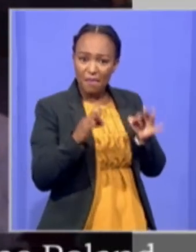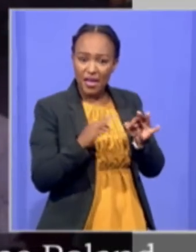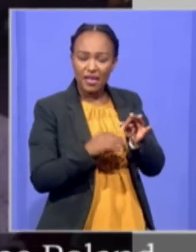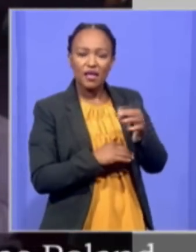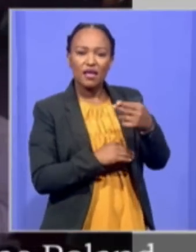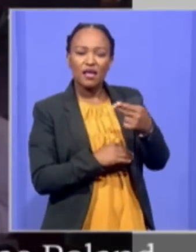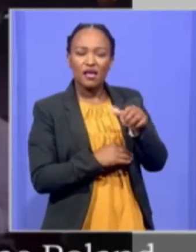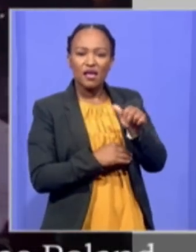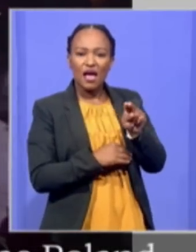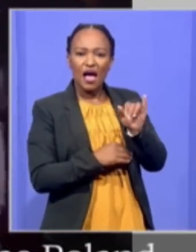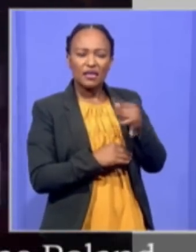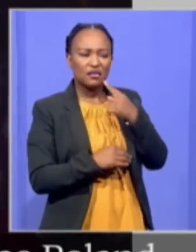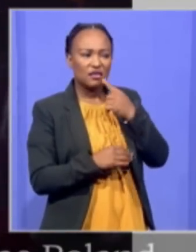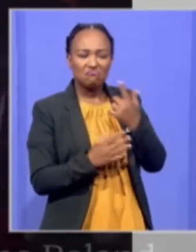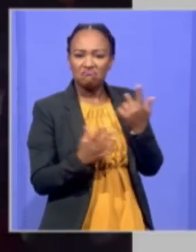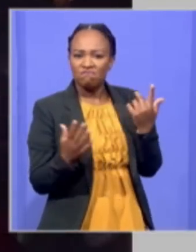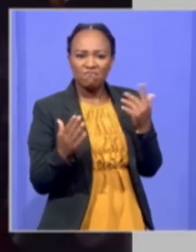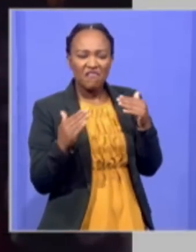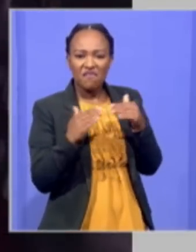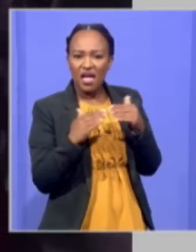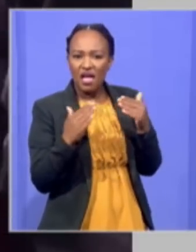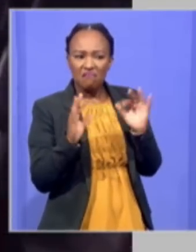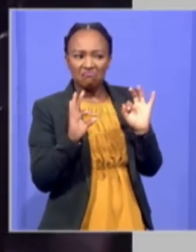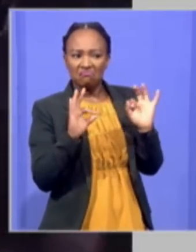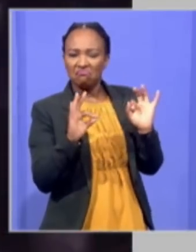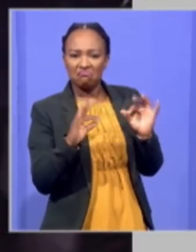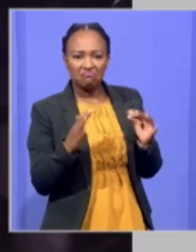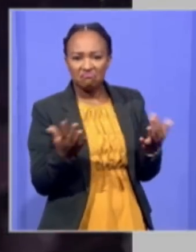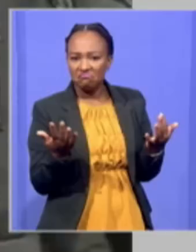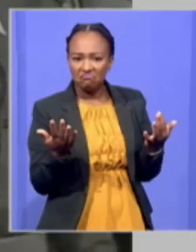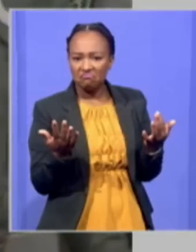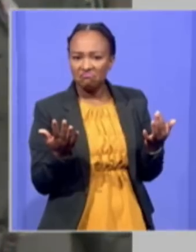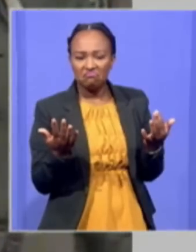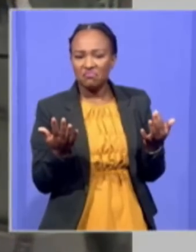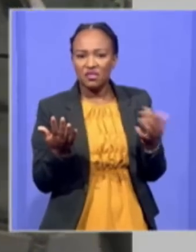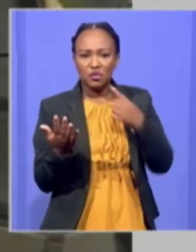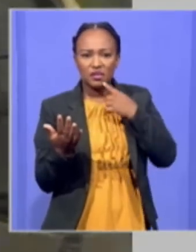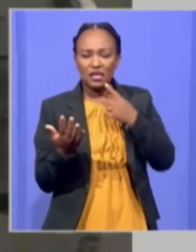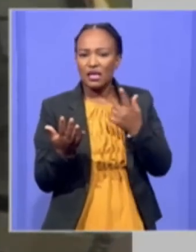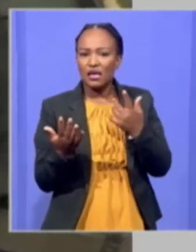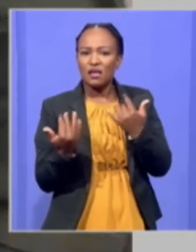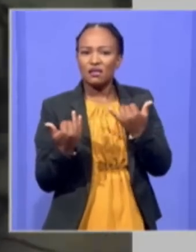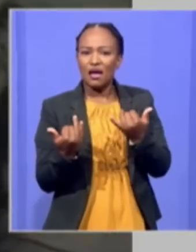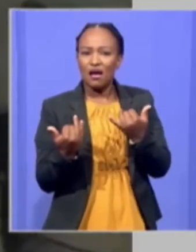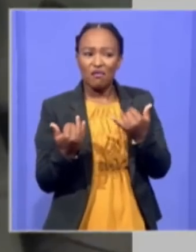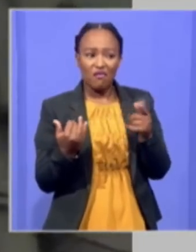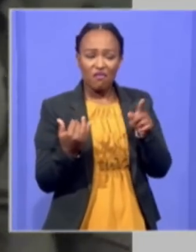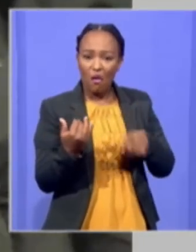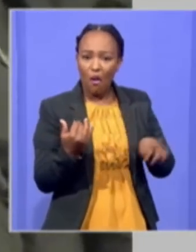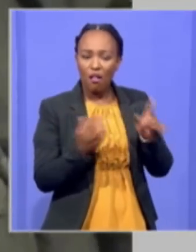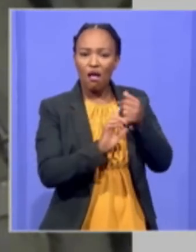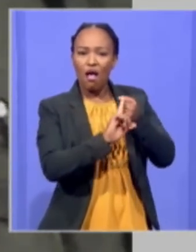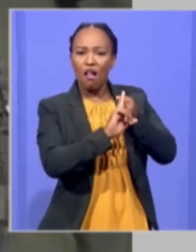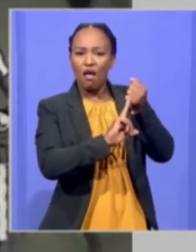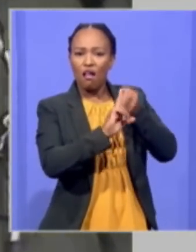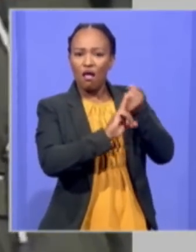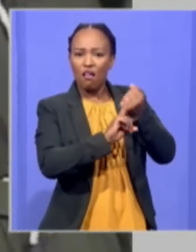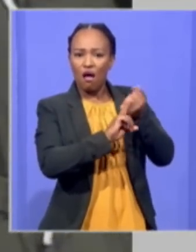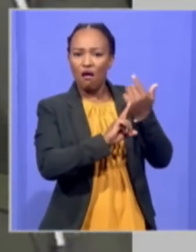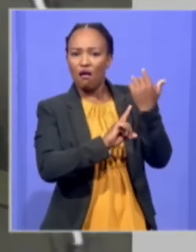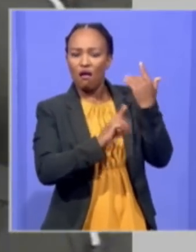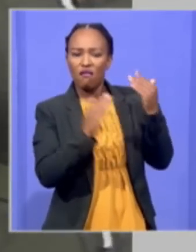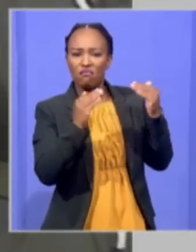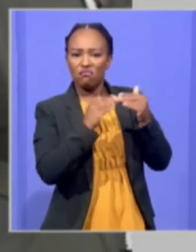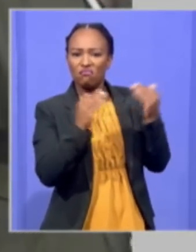gore toka ga se a phethagatšwa ka tshwanelo. Ba re se ke kgobošo go balwela tokologo ba bantši bao ba